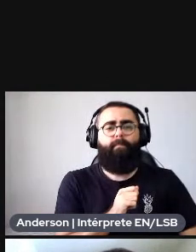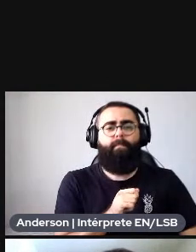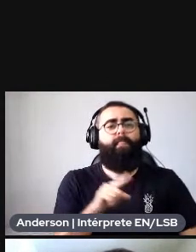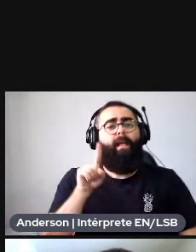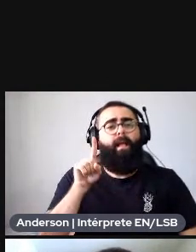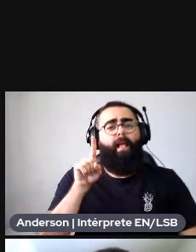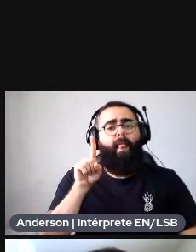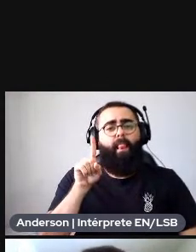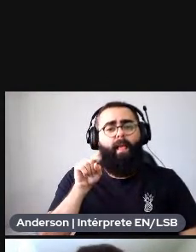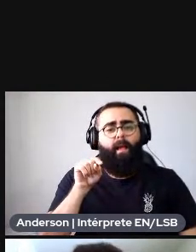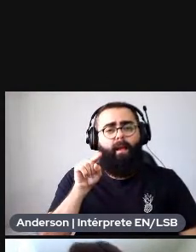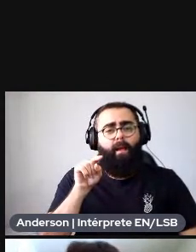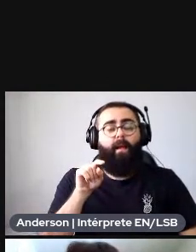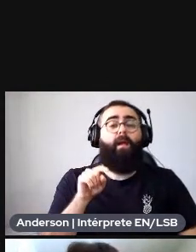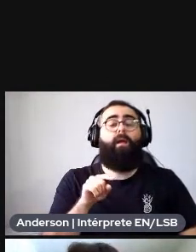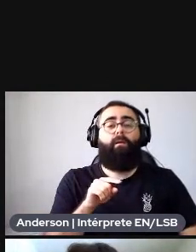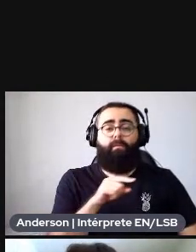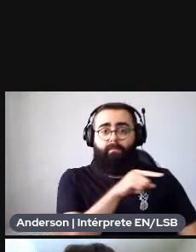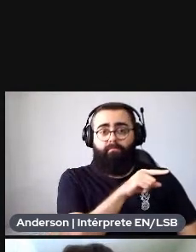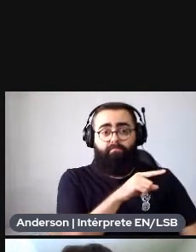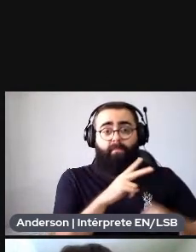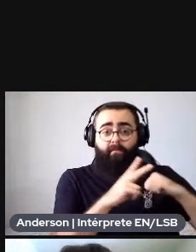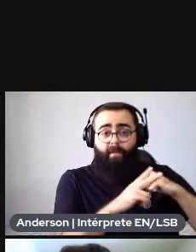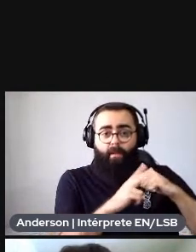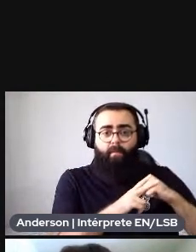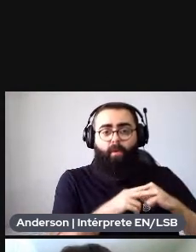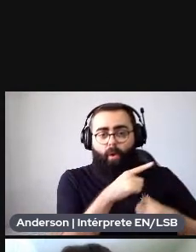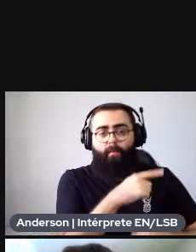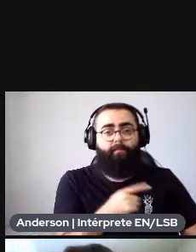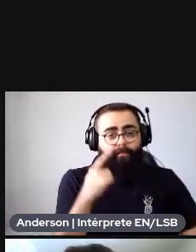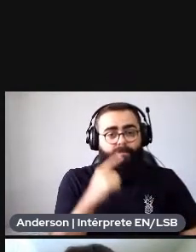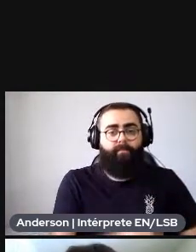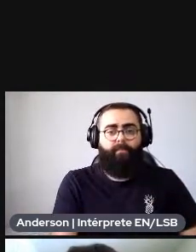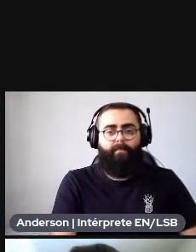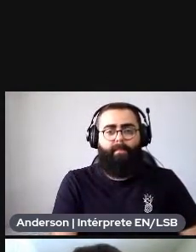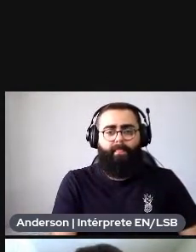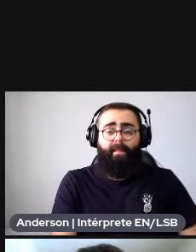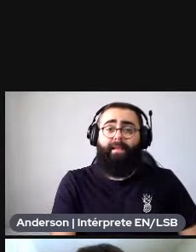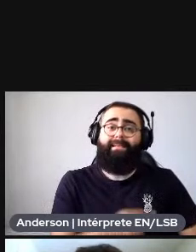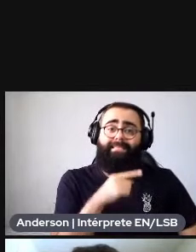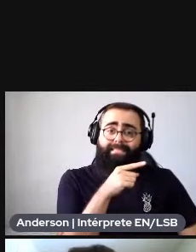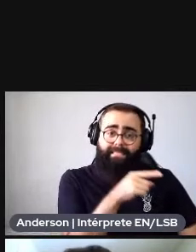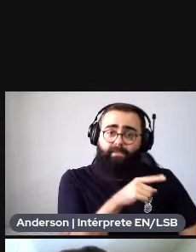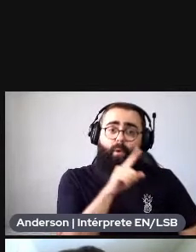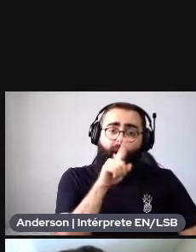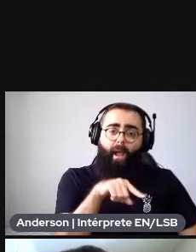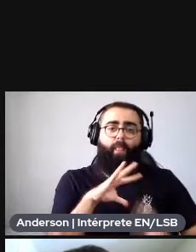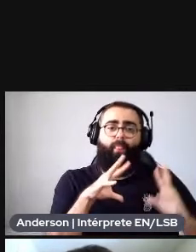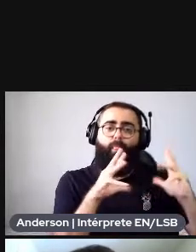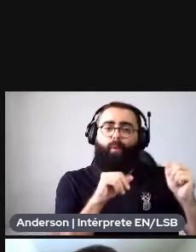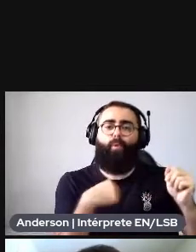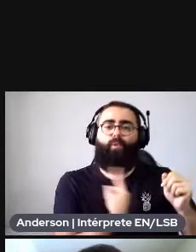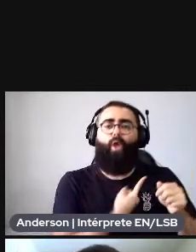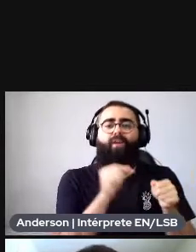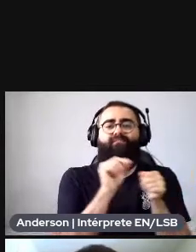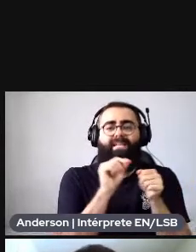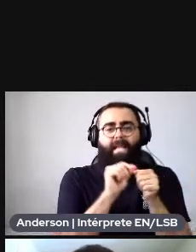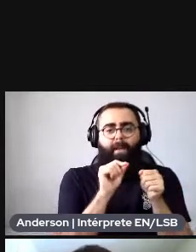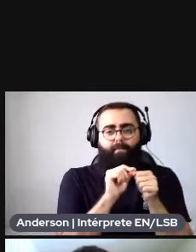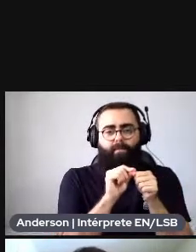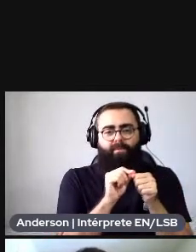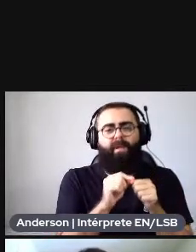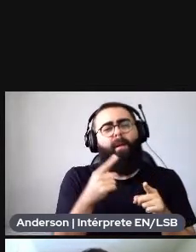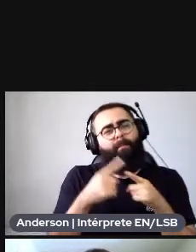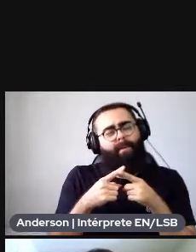event. Y eso es todo lo que hacemos. Somos el número 1 en redes informáticas y